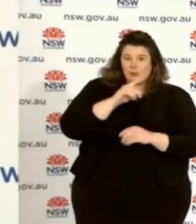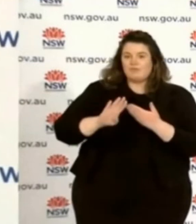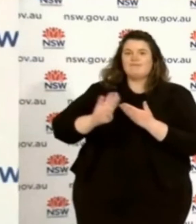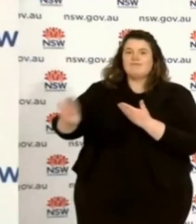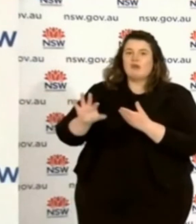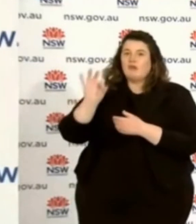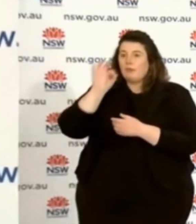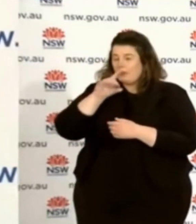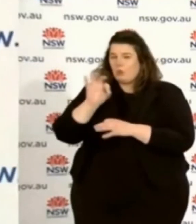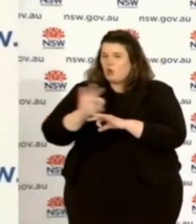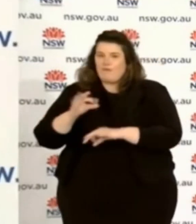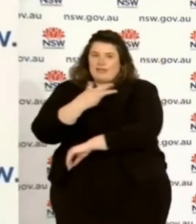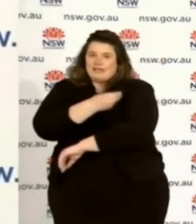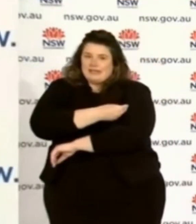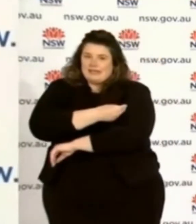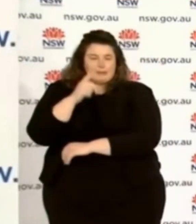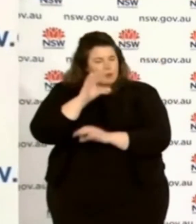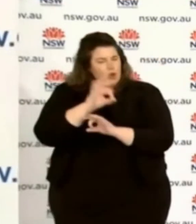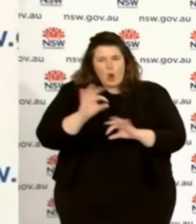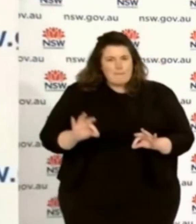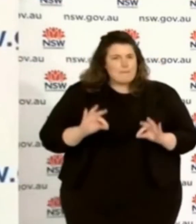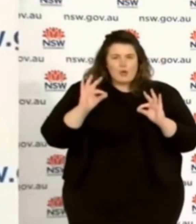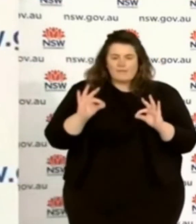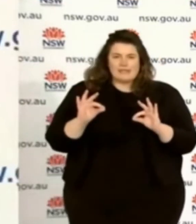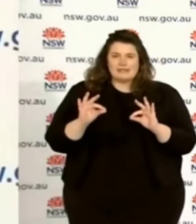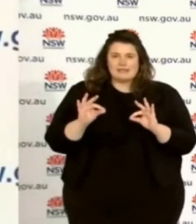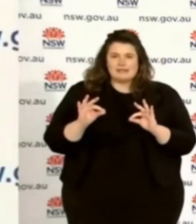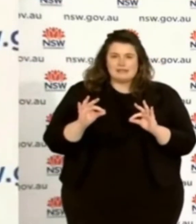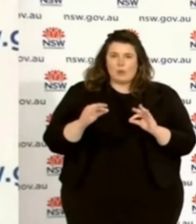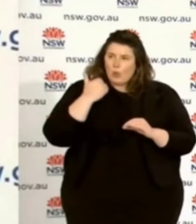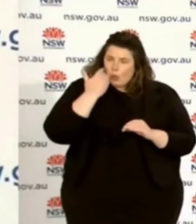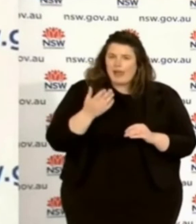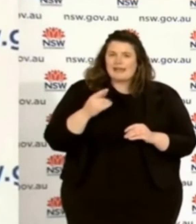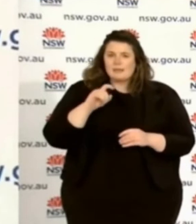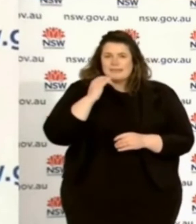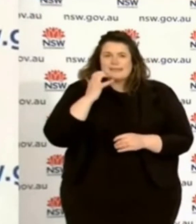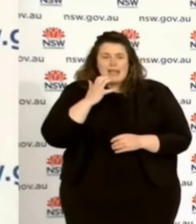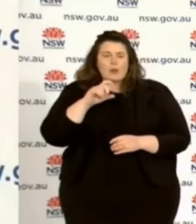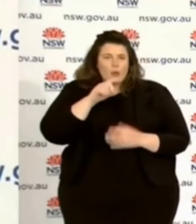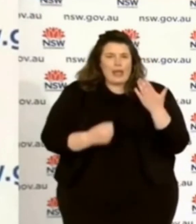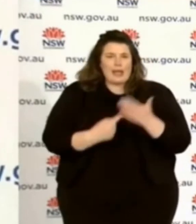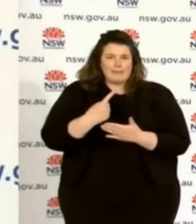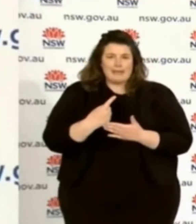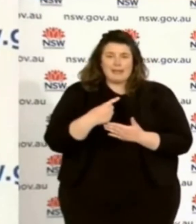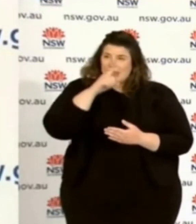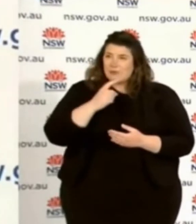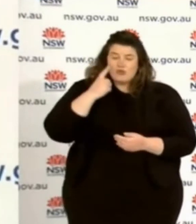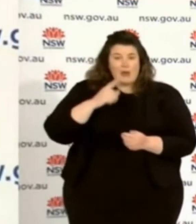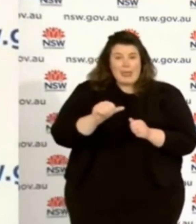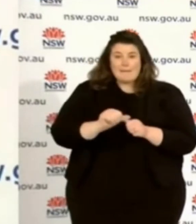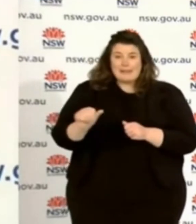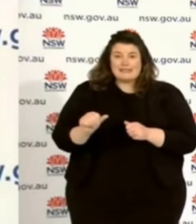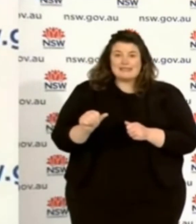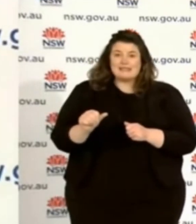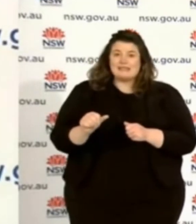have to be real about this. People aren't perfect 100% of the time. Even though that's our intention, people try.